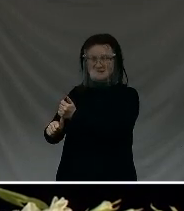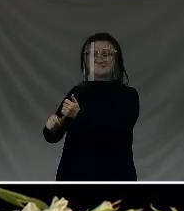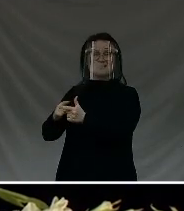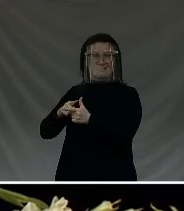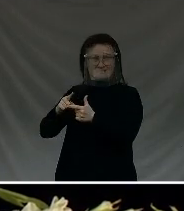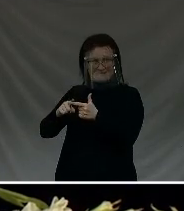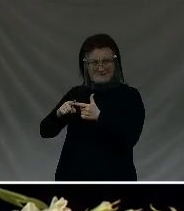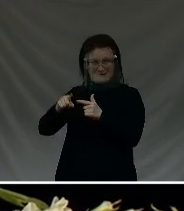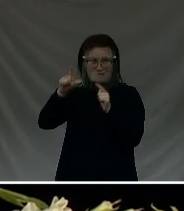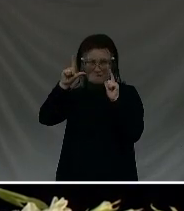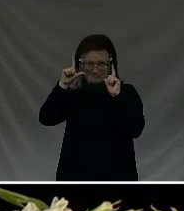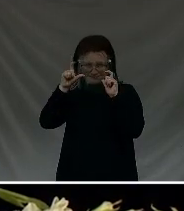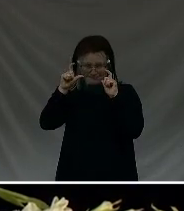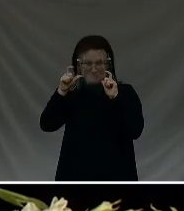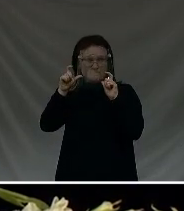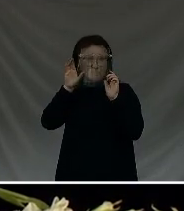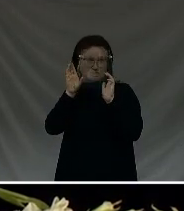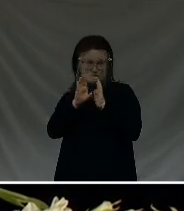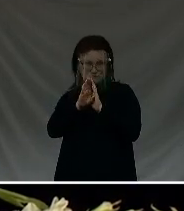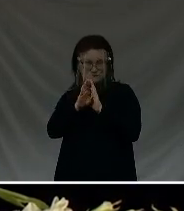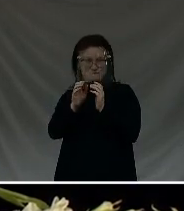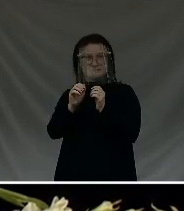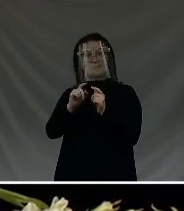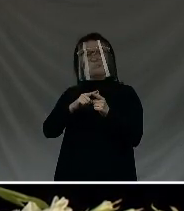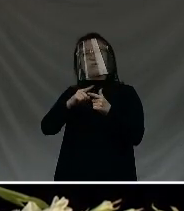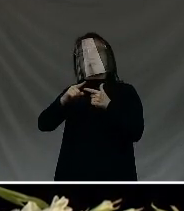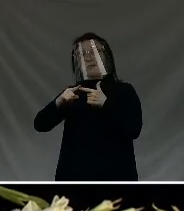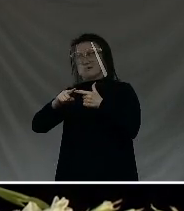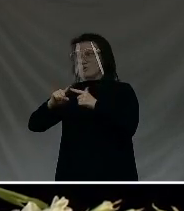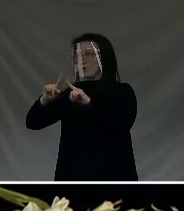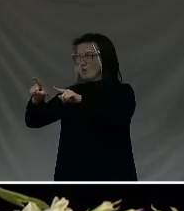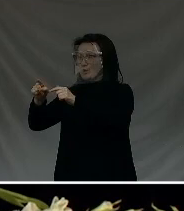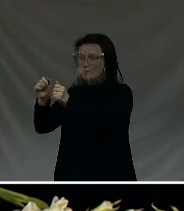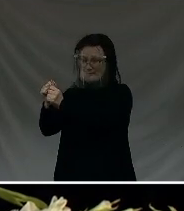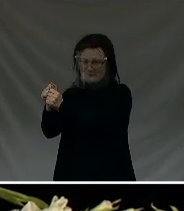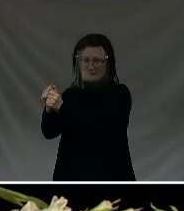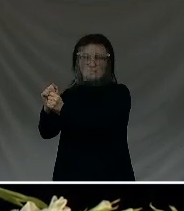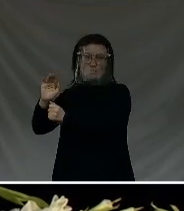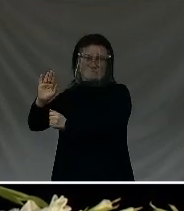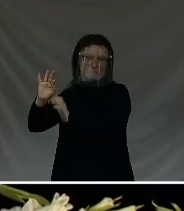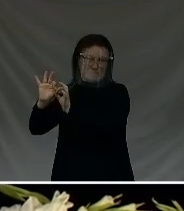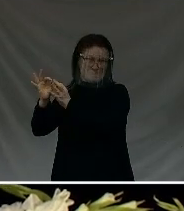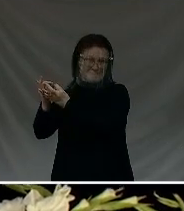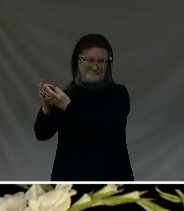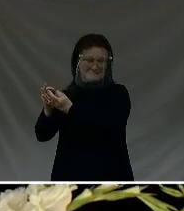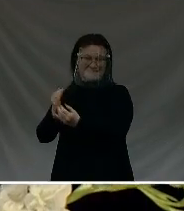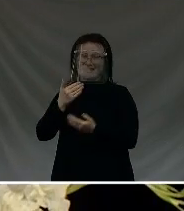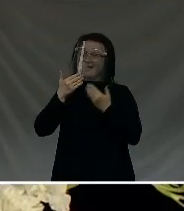taken, and then you'll be able to meet up with your family. Thank you.